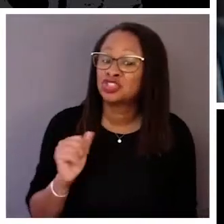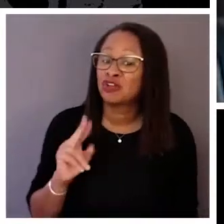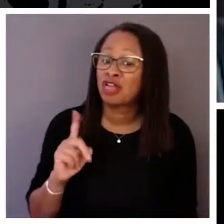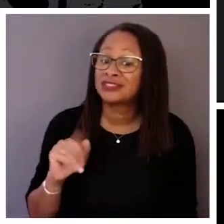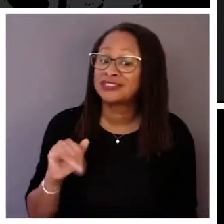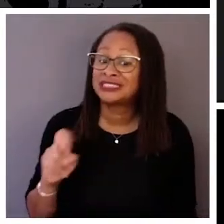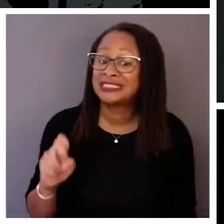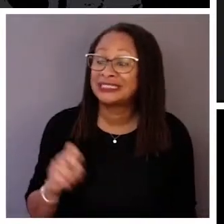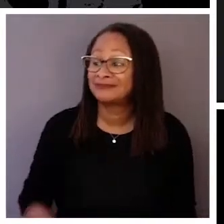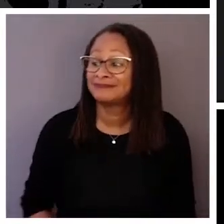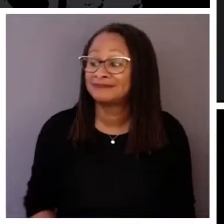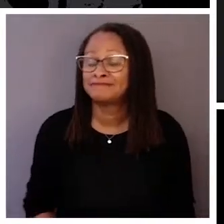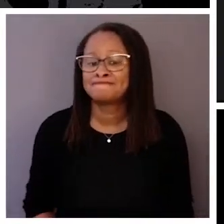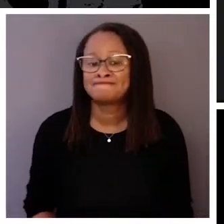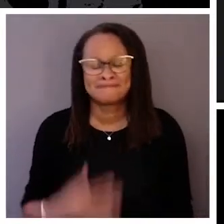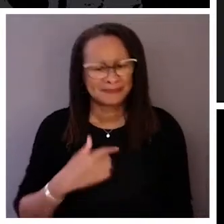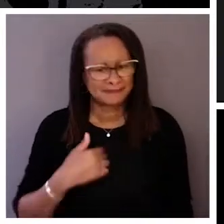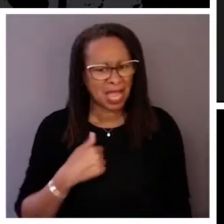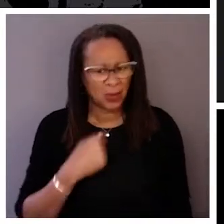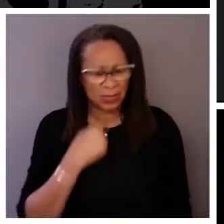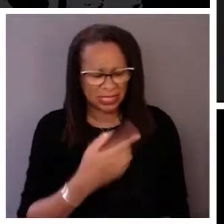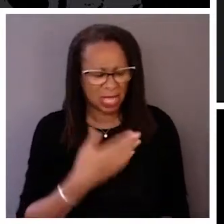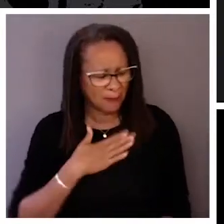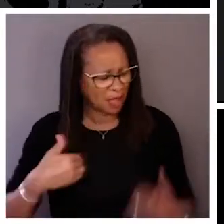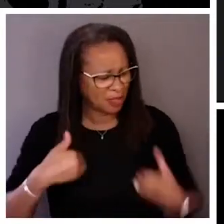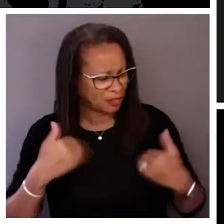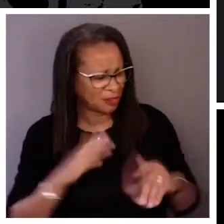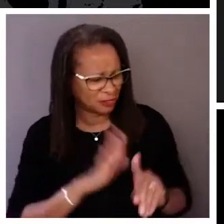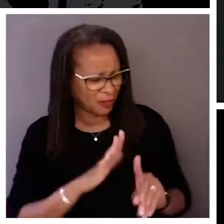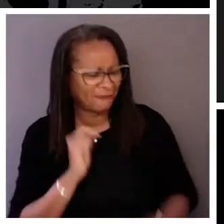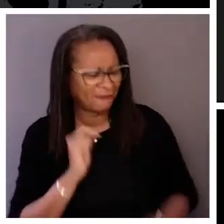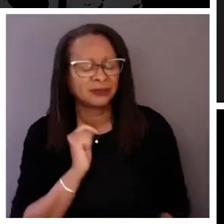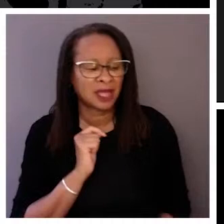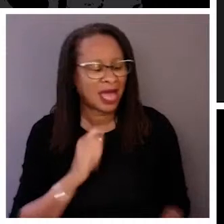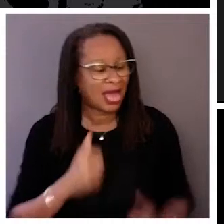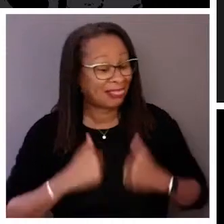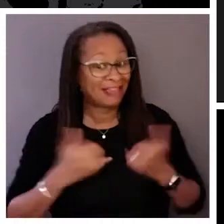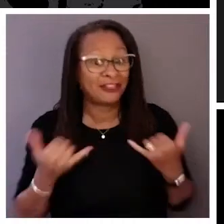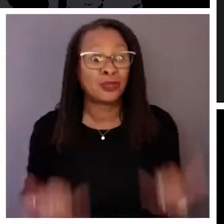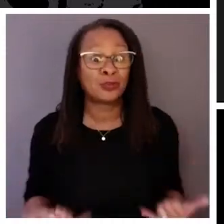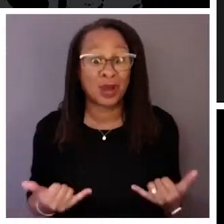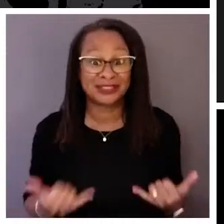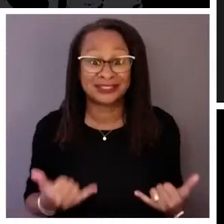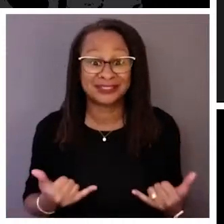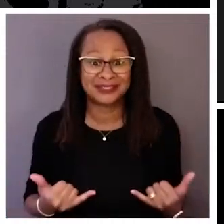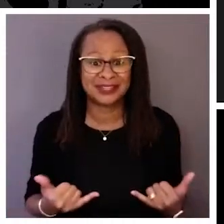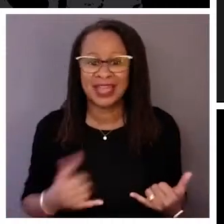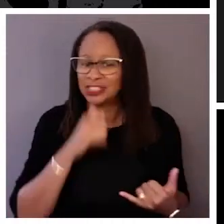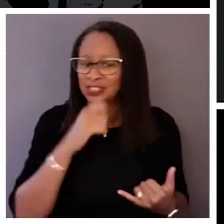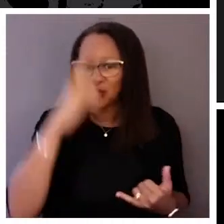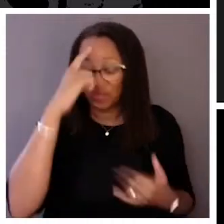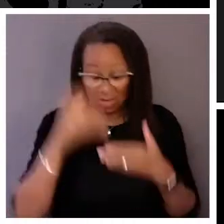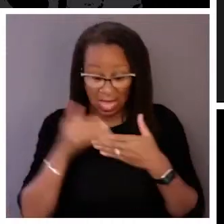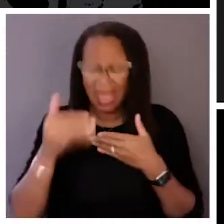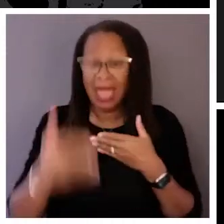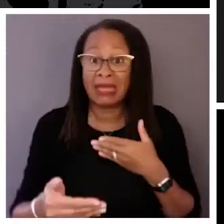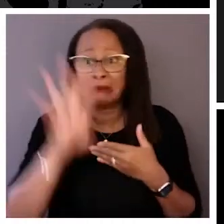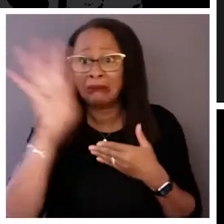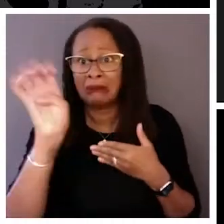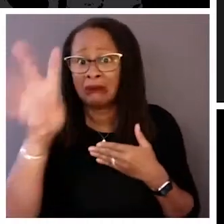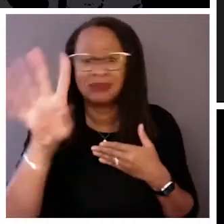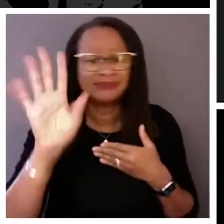Geraldine? I would tell my younger self to live in the present. Don't think what's